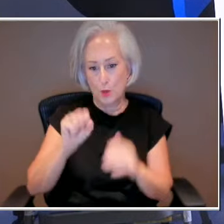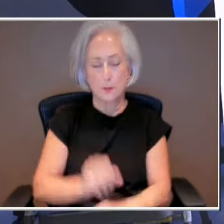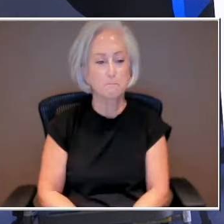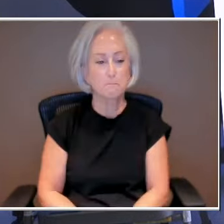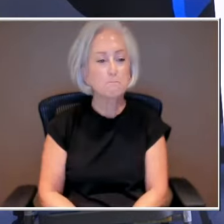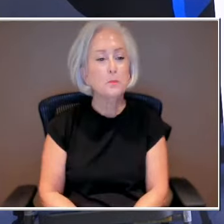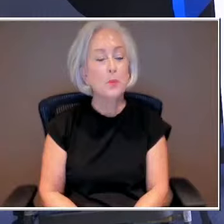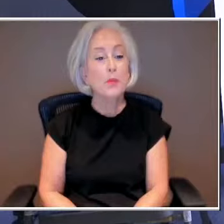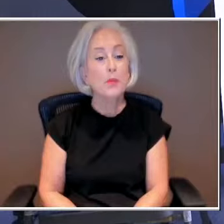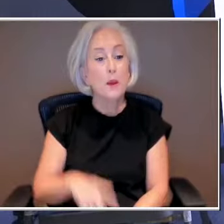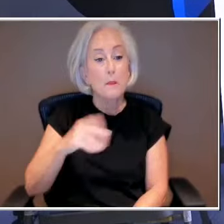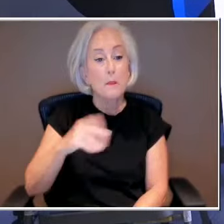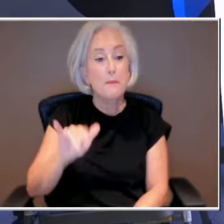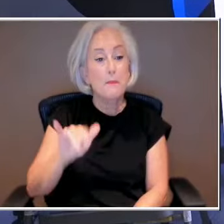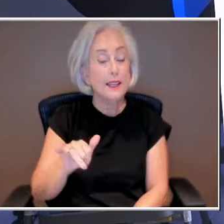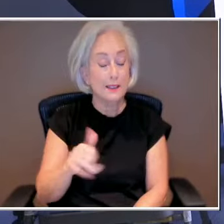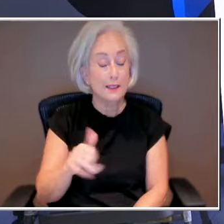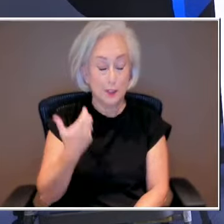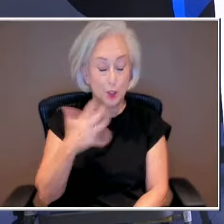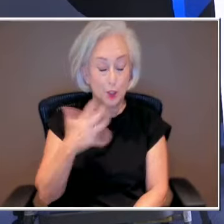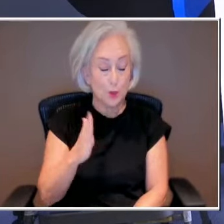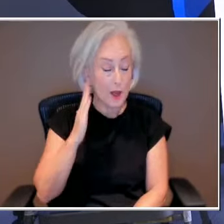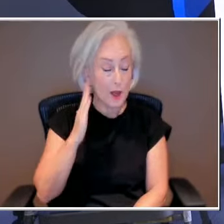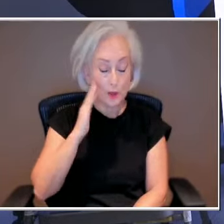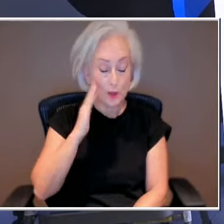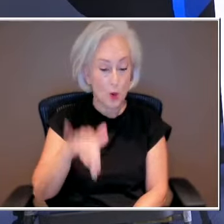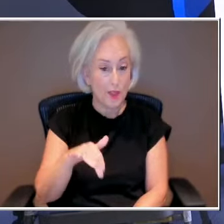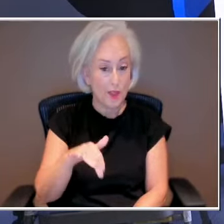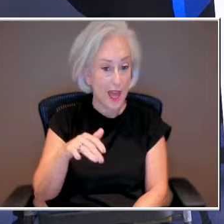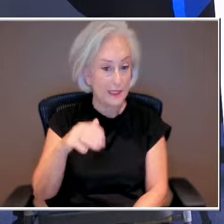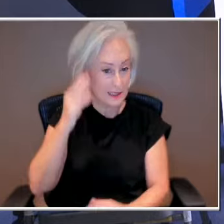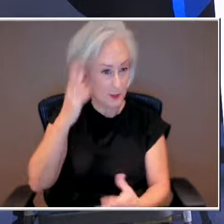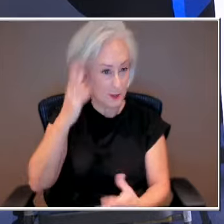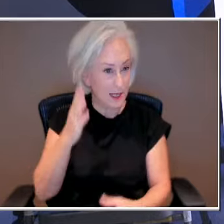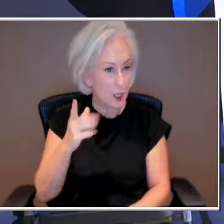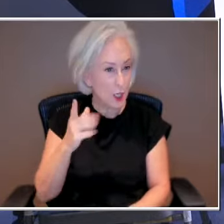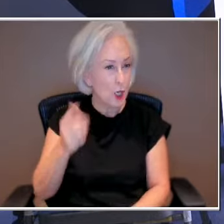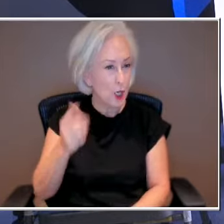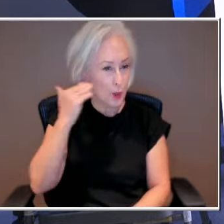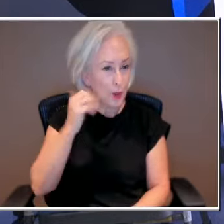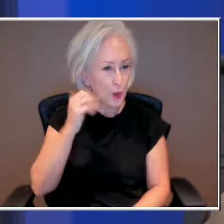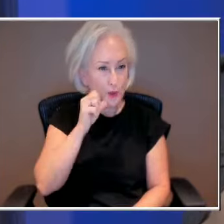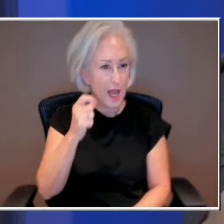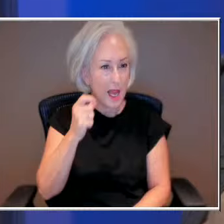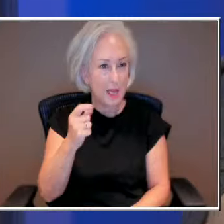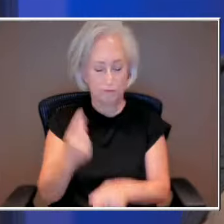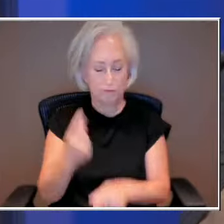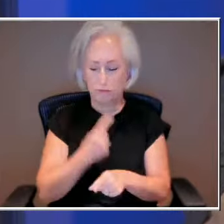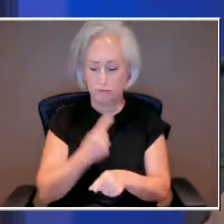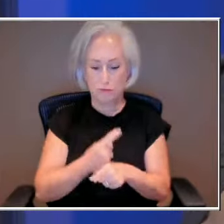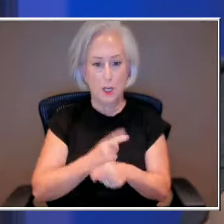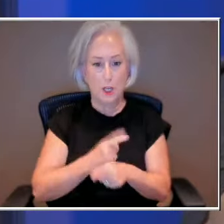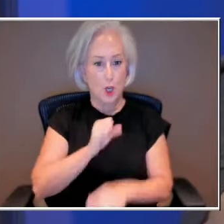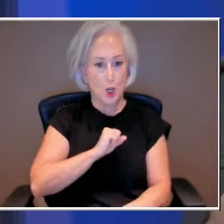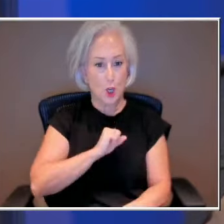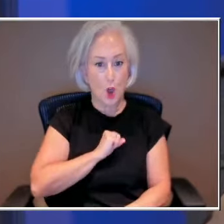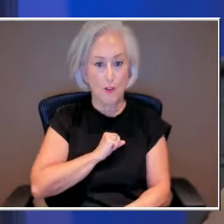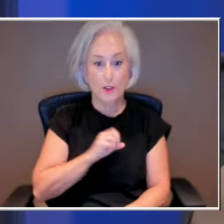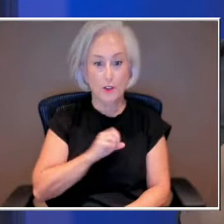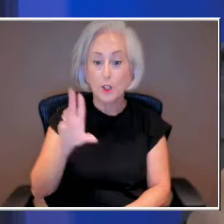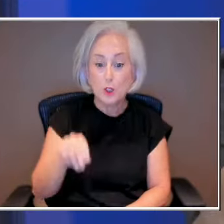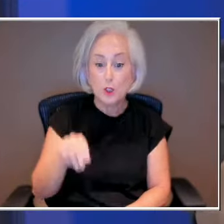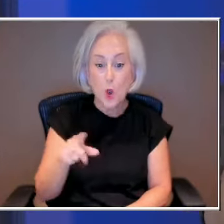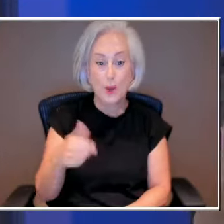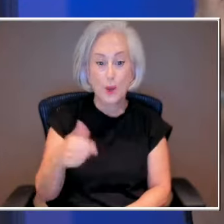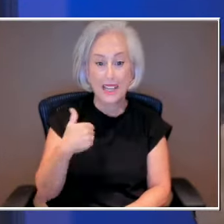you wanted to hear. No. That cough, though, you said you knew this was no ordinary cough. No, he had it before. That's 7 years.